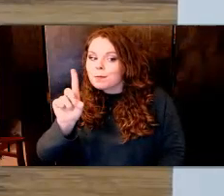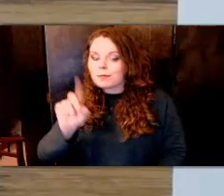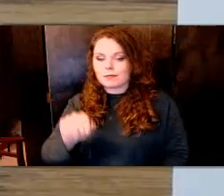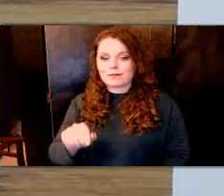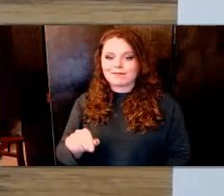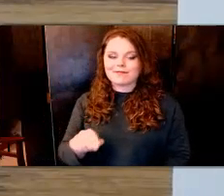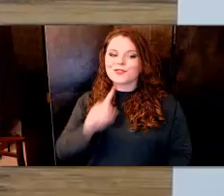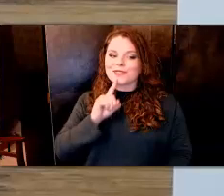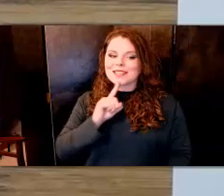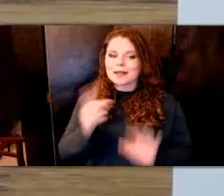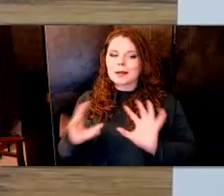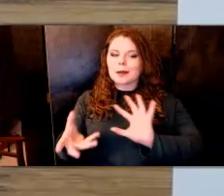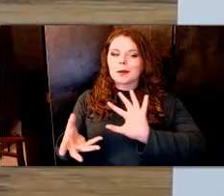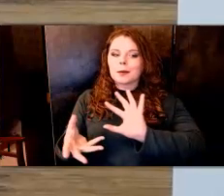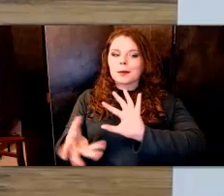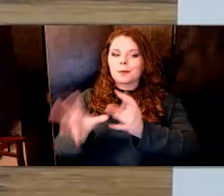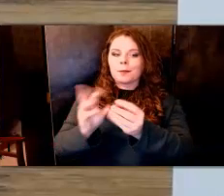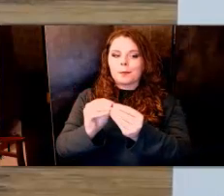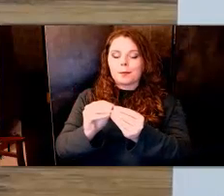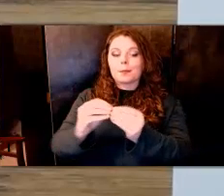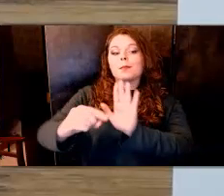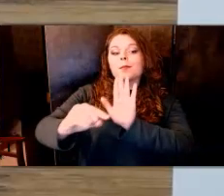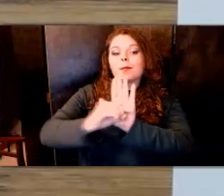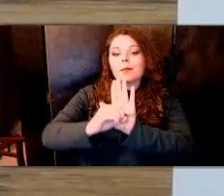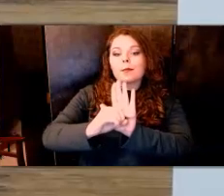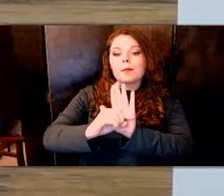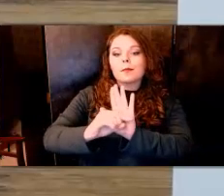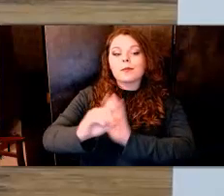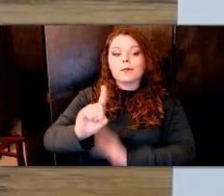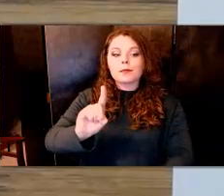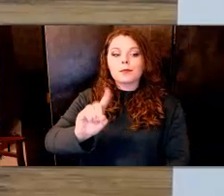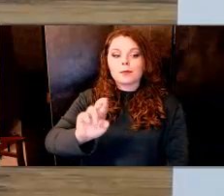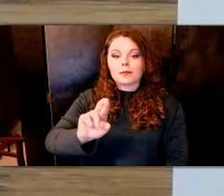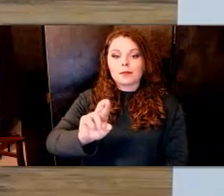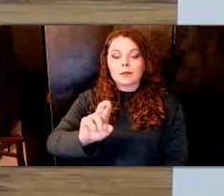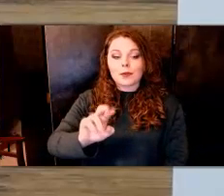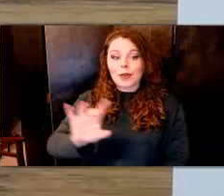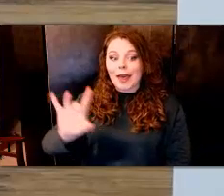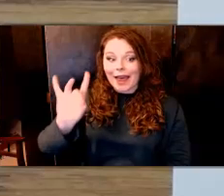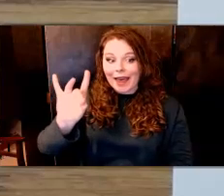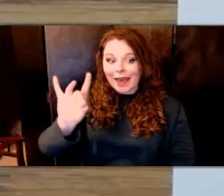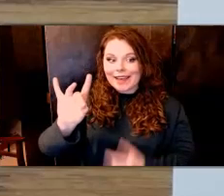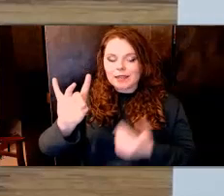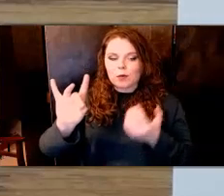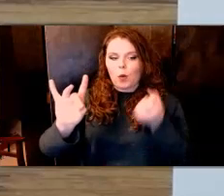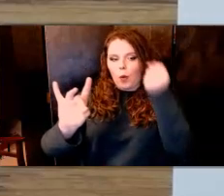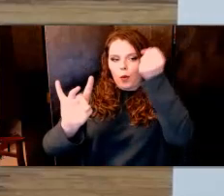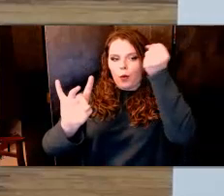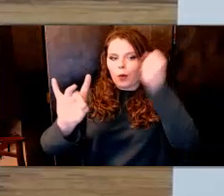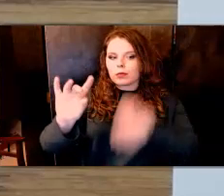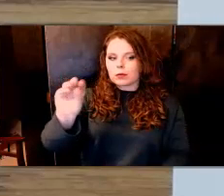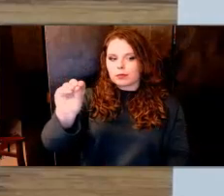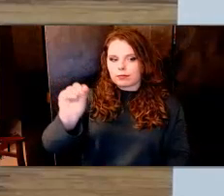a positive 1r. There's nothing we can really do with the 8 right now, so we can just go ahead and bring it